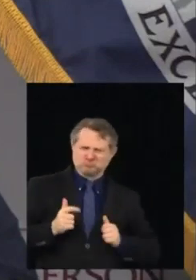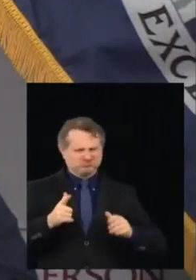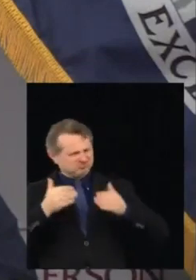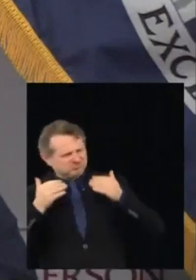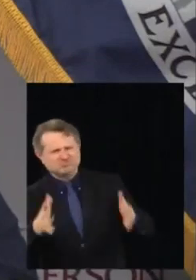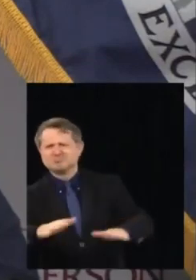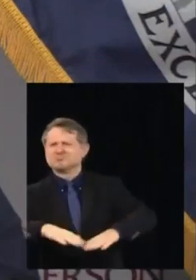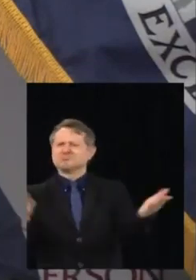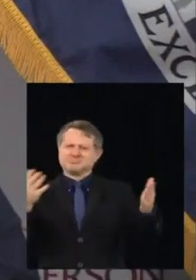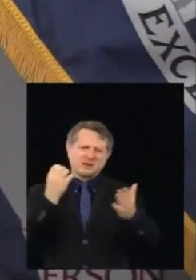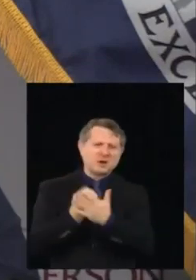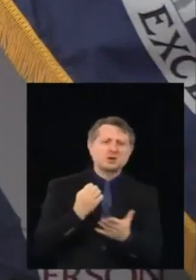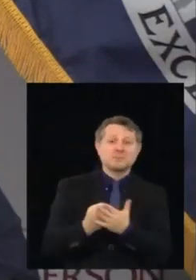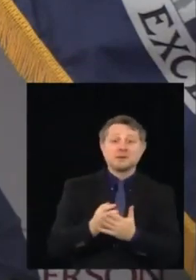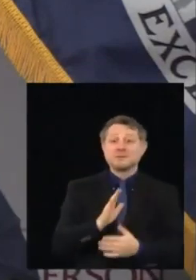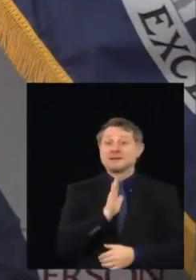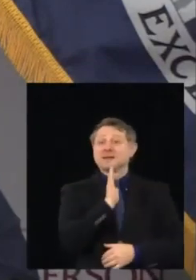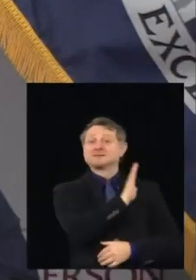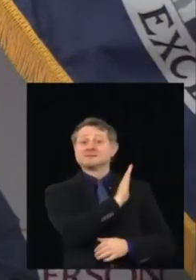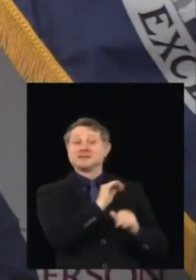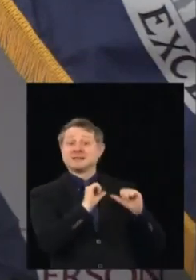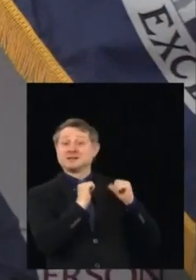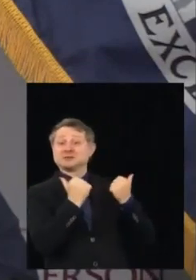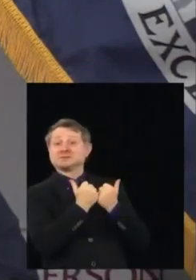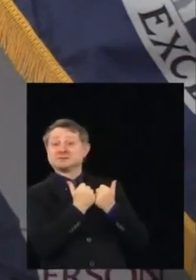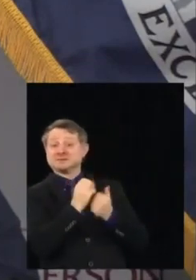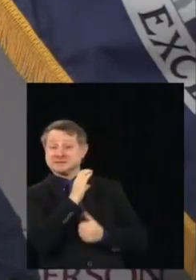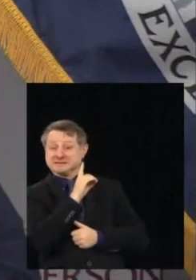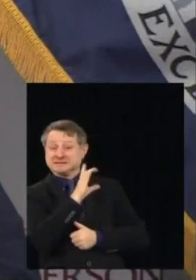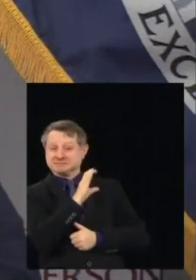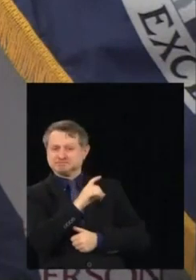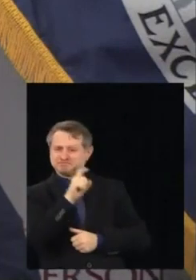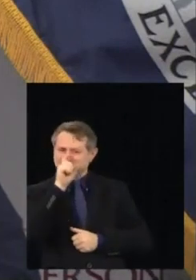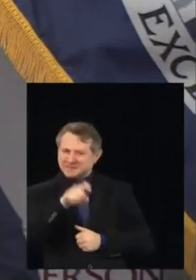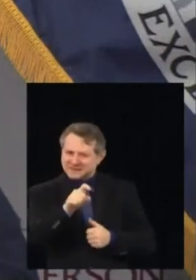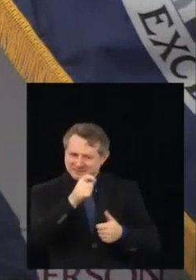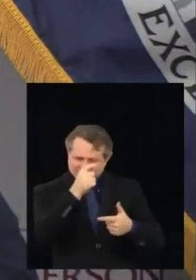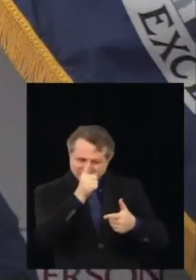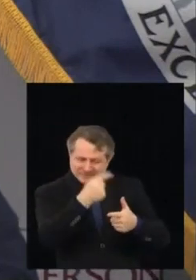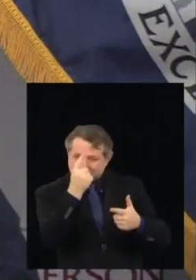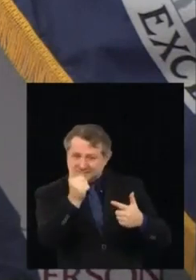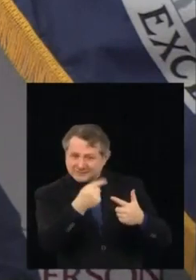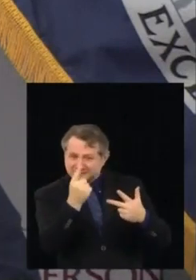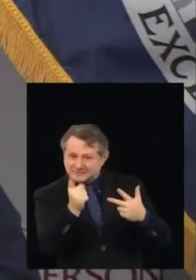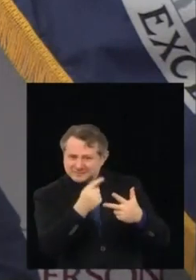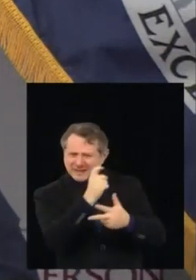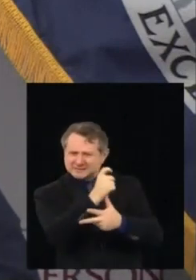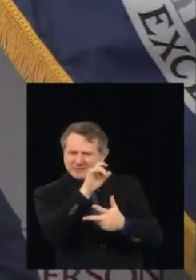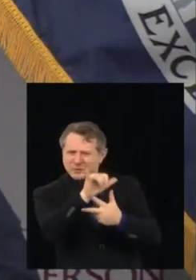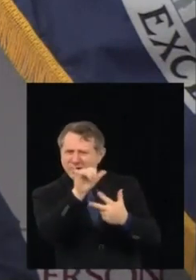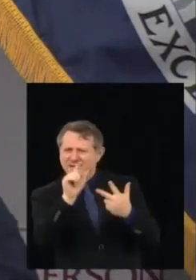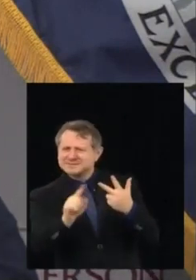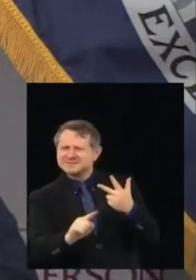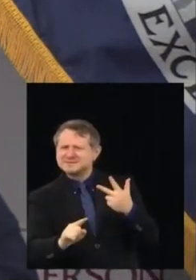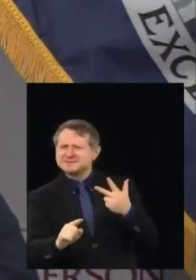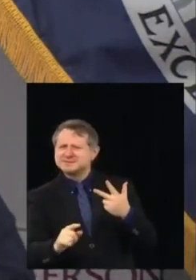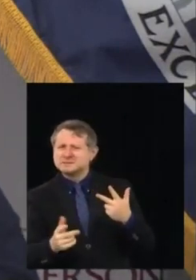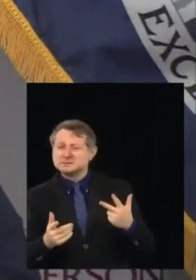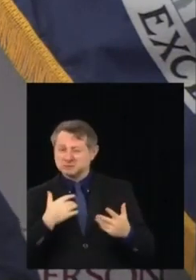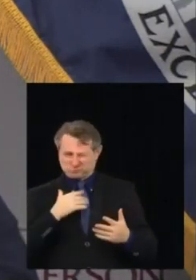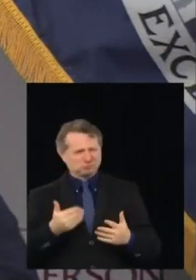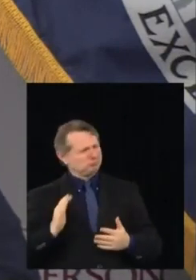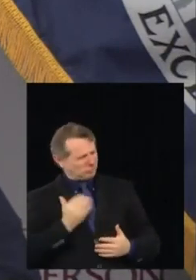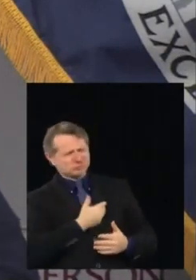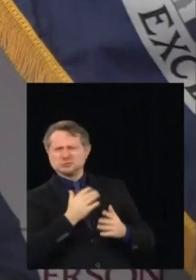hit X, Y, and Z. So I'm saying we have to hit X, Y, and Z. That's our criteria, basically. So I can't